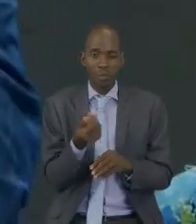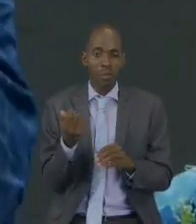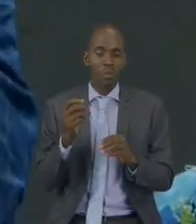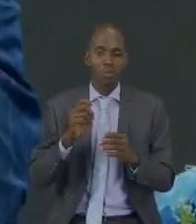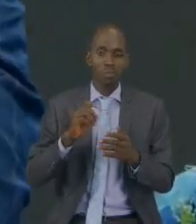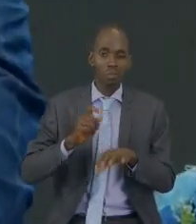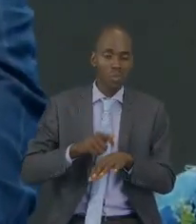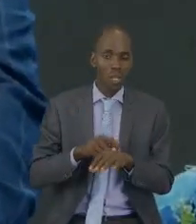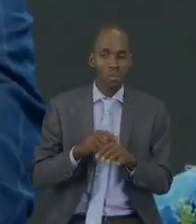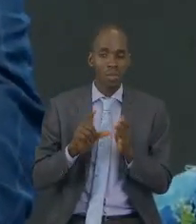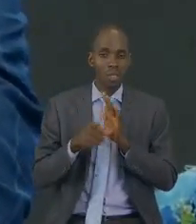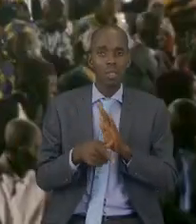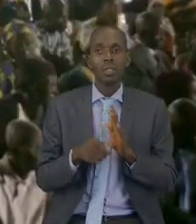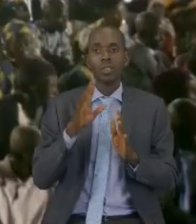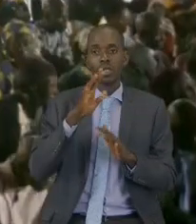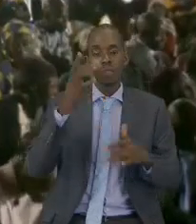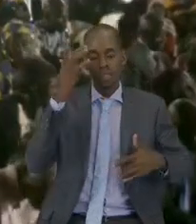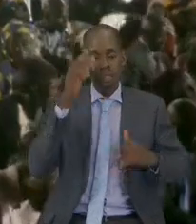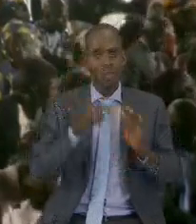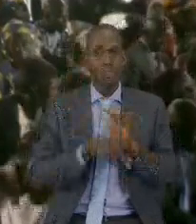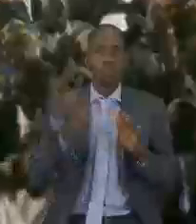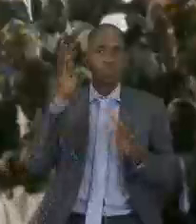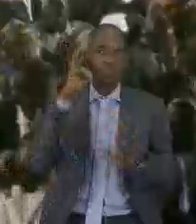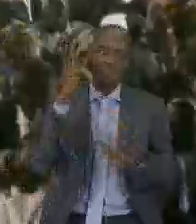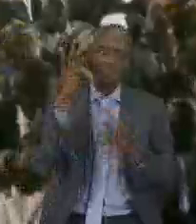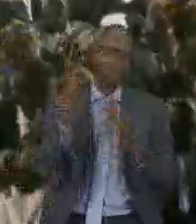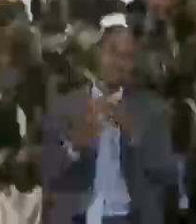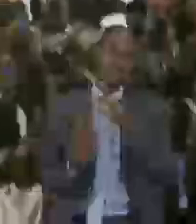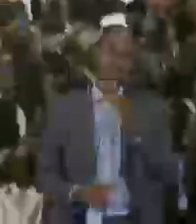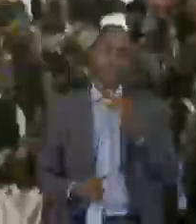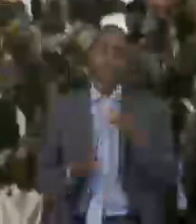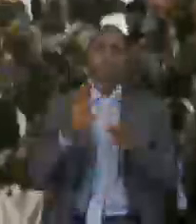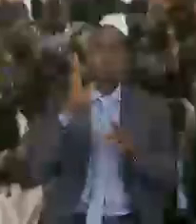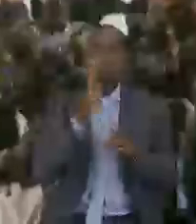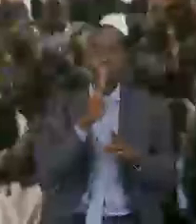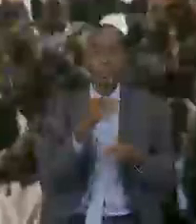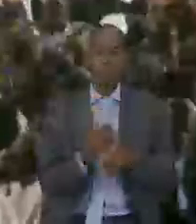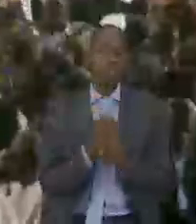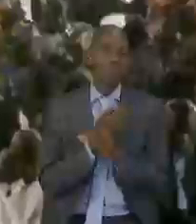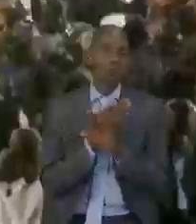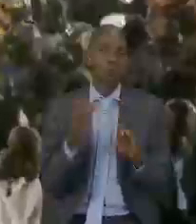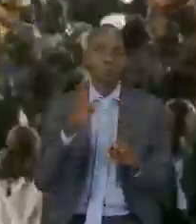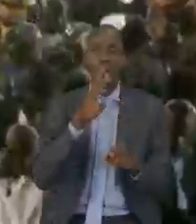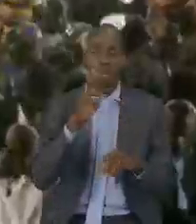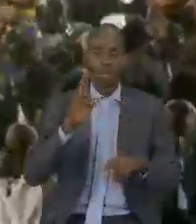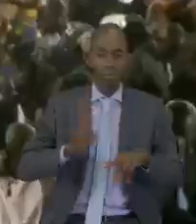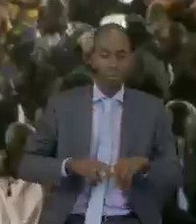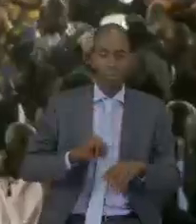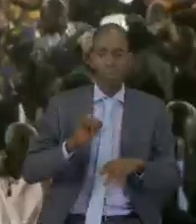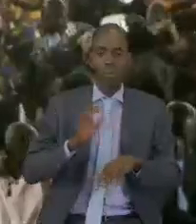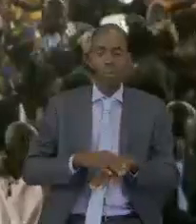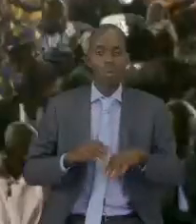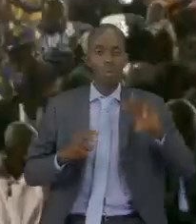The sickness will disappear. You will be set free. You're on the wheelchair. Start